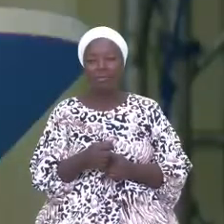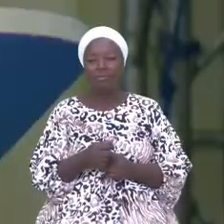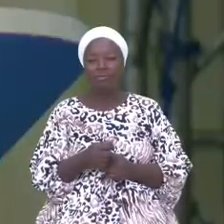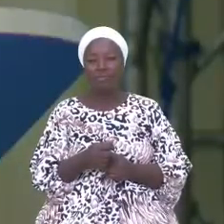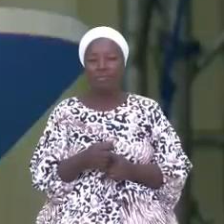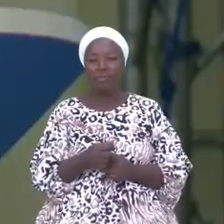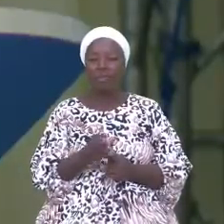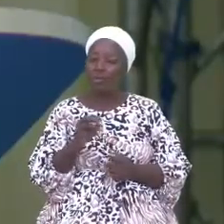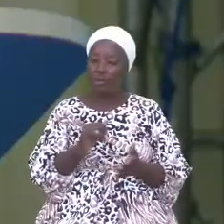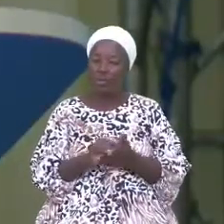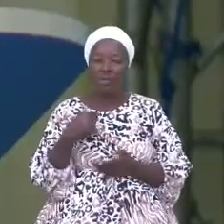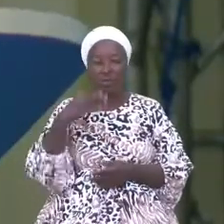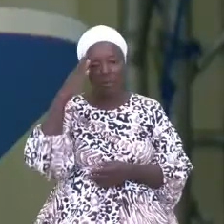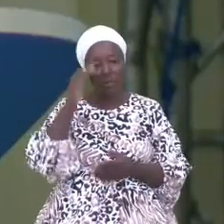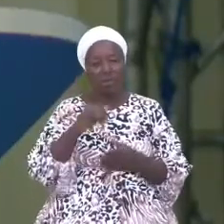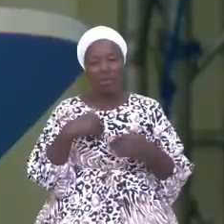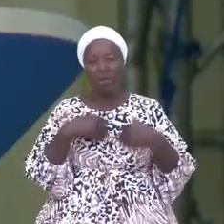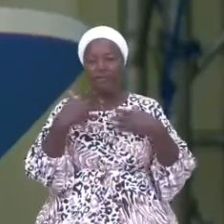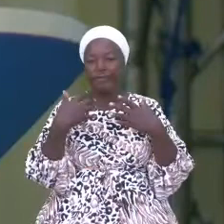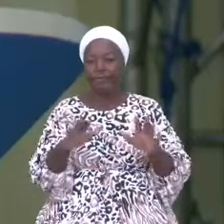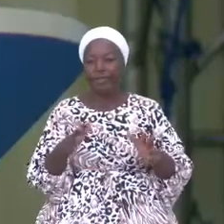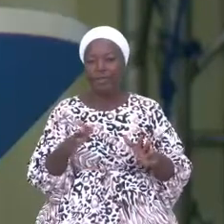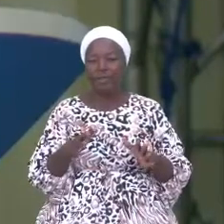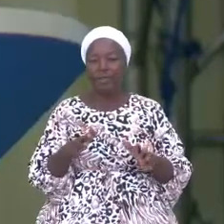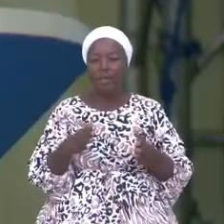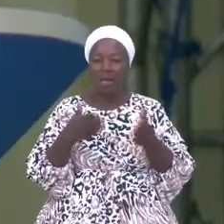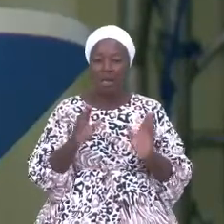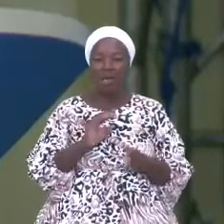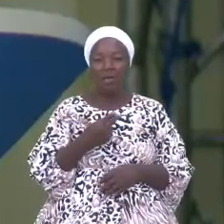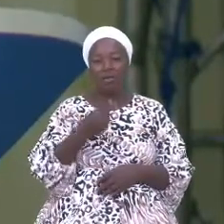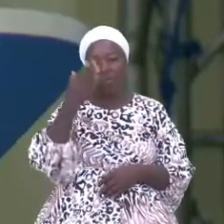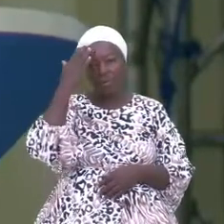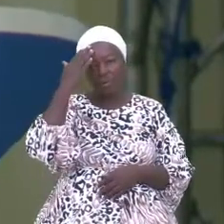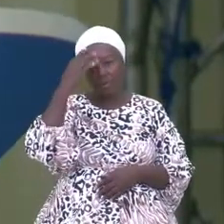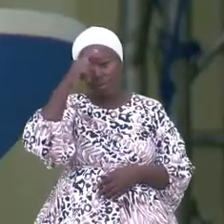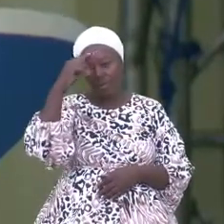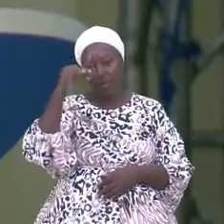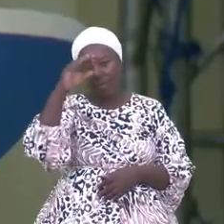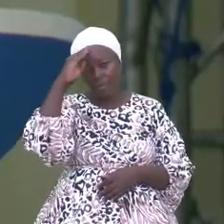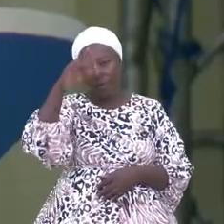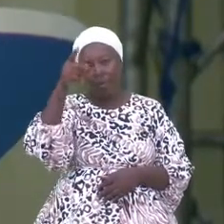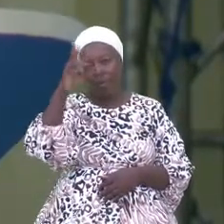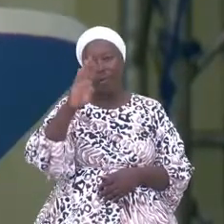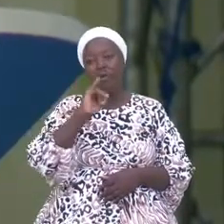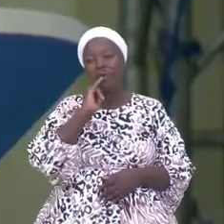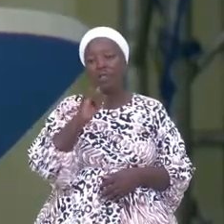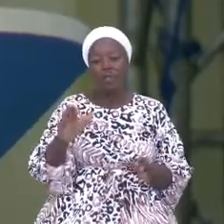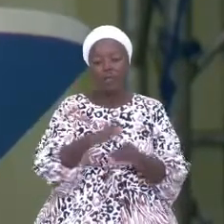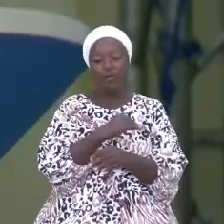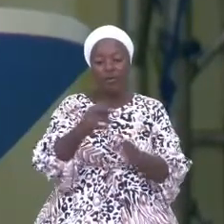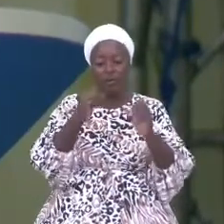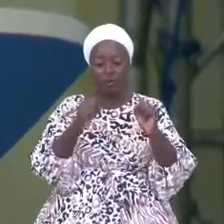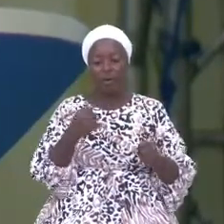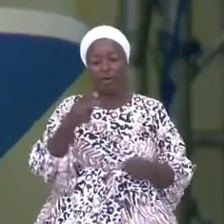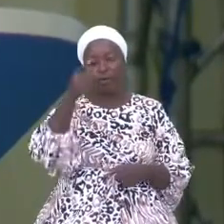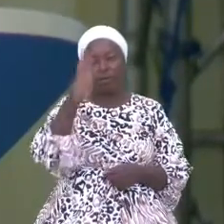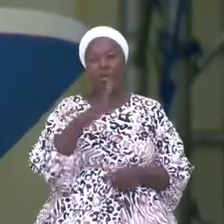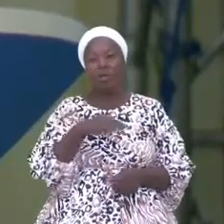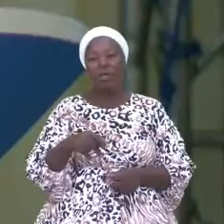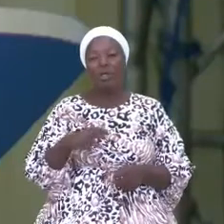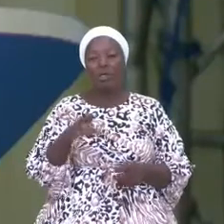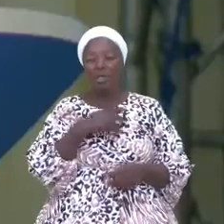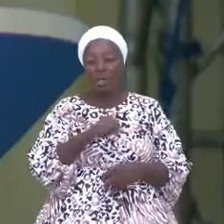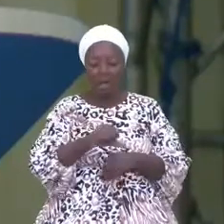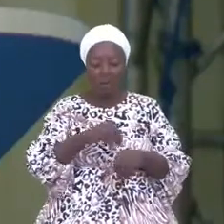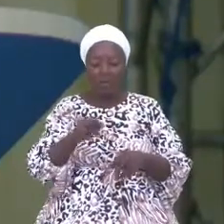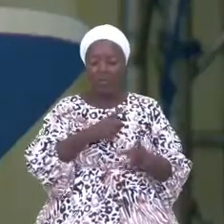so that we know that you are finished? Because the man of God is loaded. The anointing is here. The power